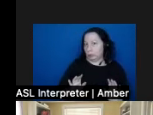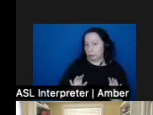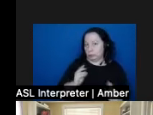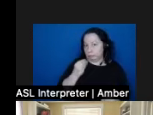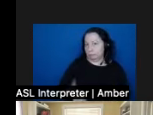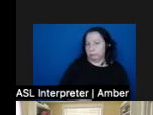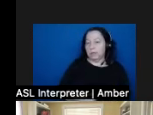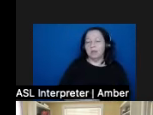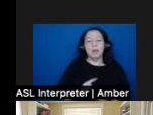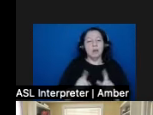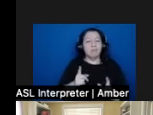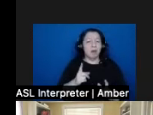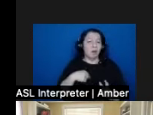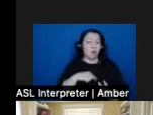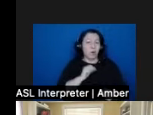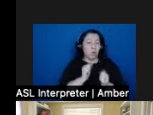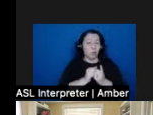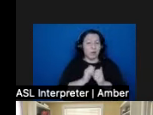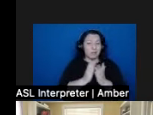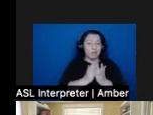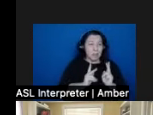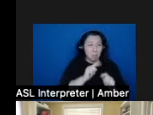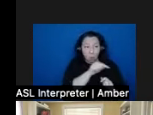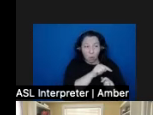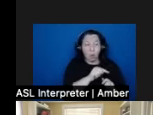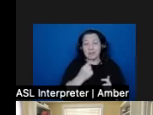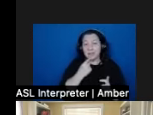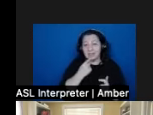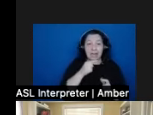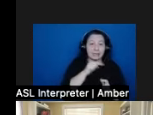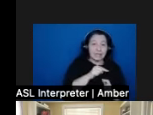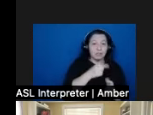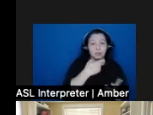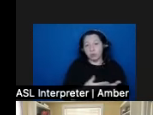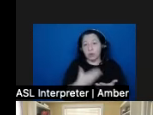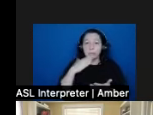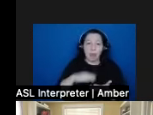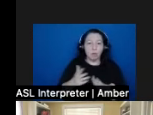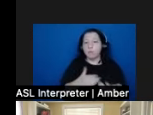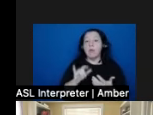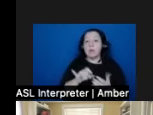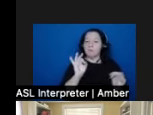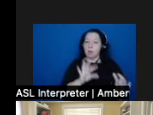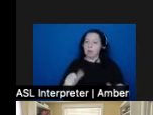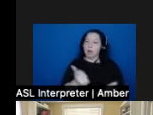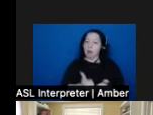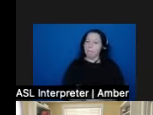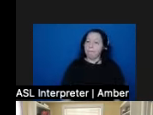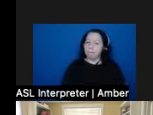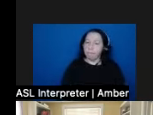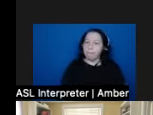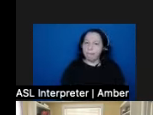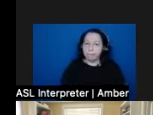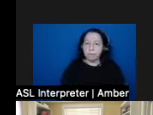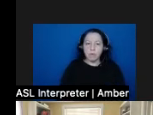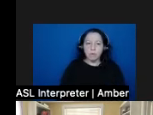with some folks and this is what they're saying, good or bad, because that feedback can be helpful for folks who